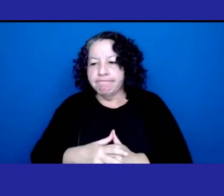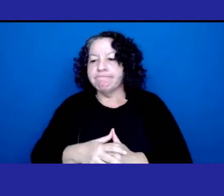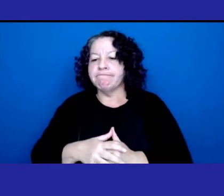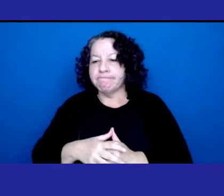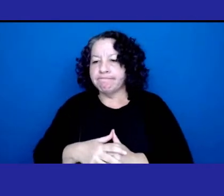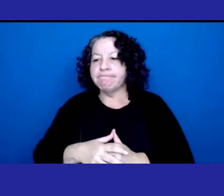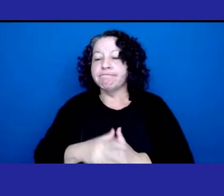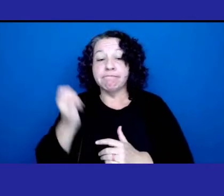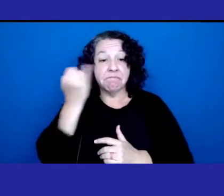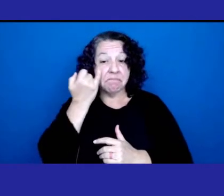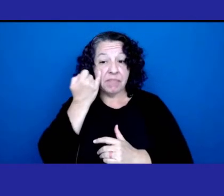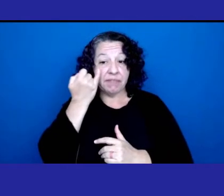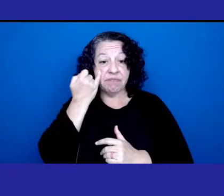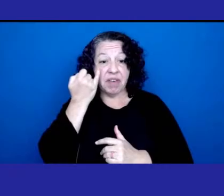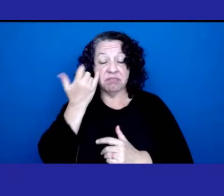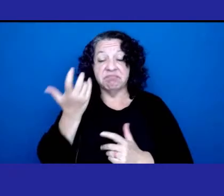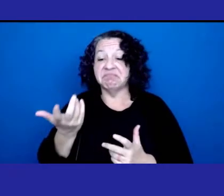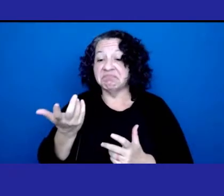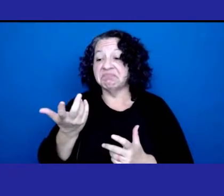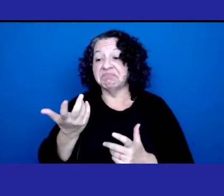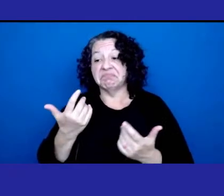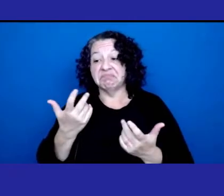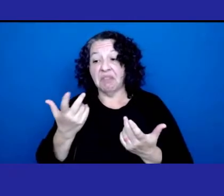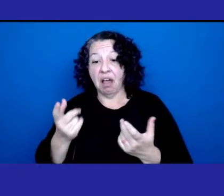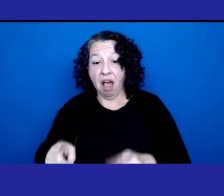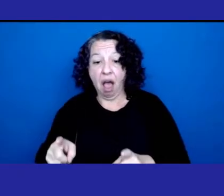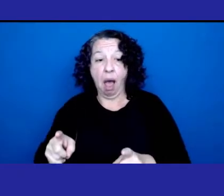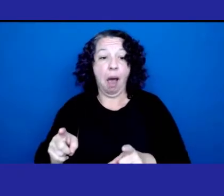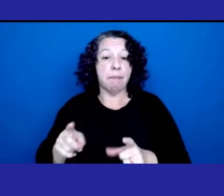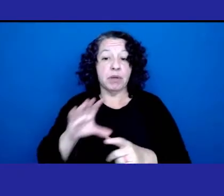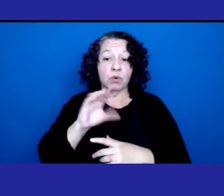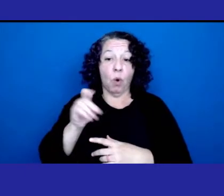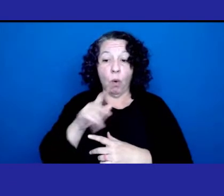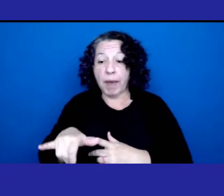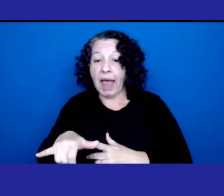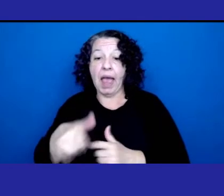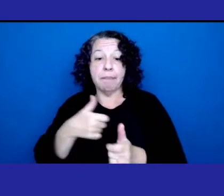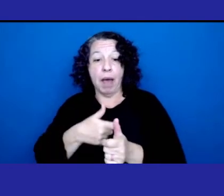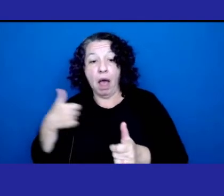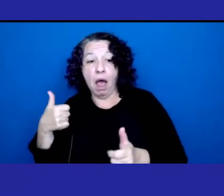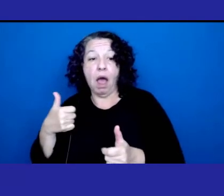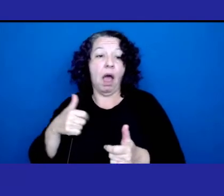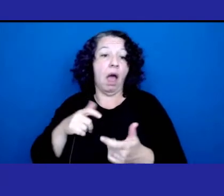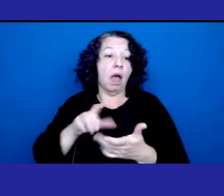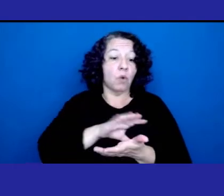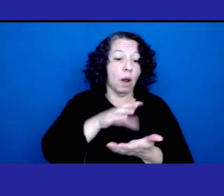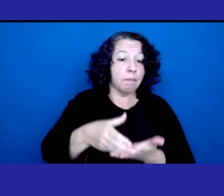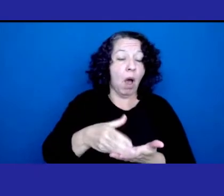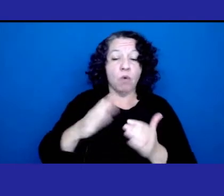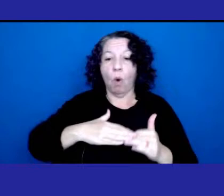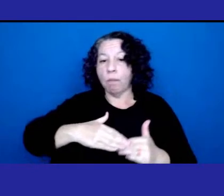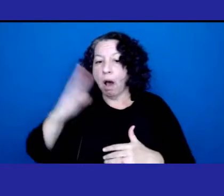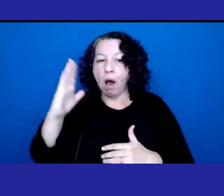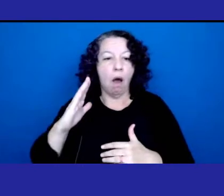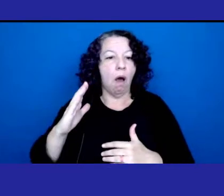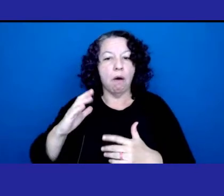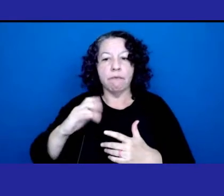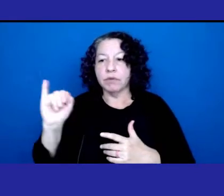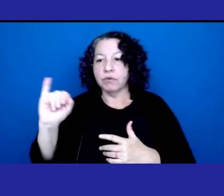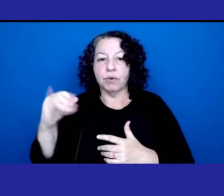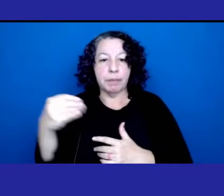event there is a delinquency on either a copay or an amount that was in excess of what the carrier paid